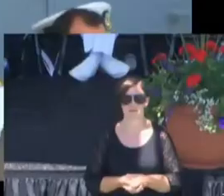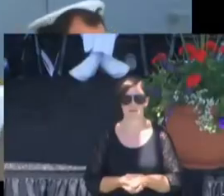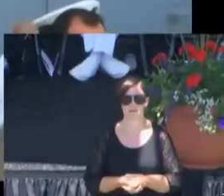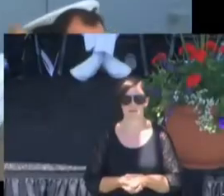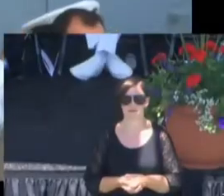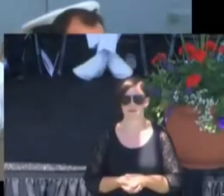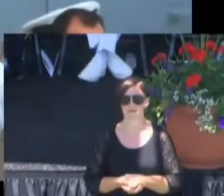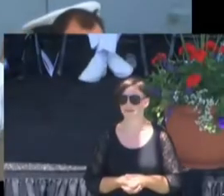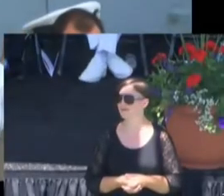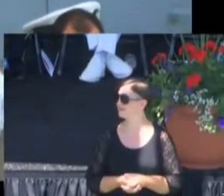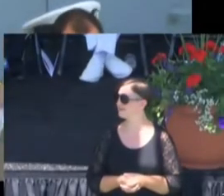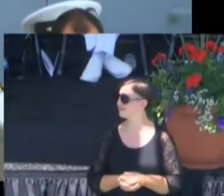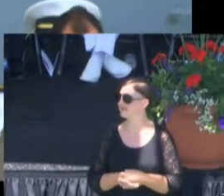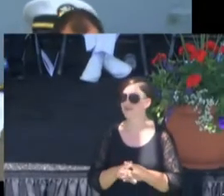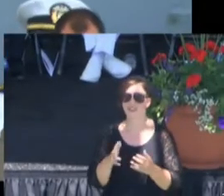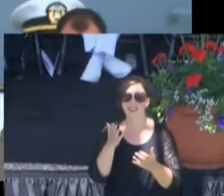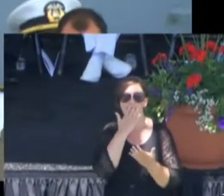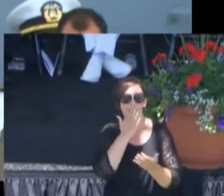Thanks for the warm welcome.